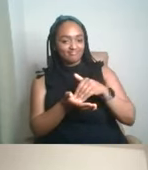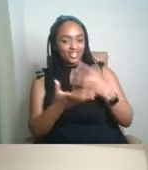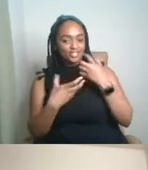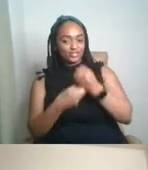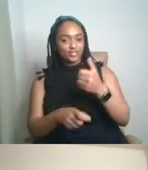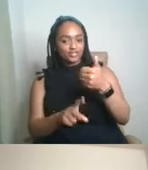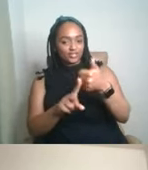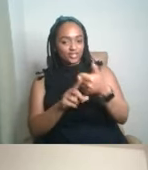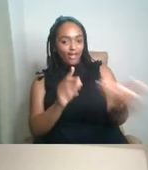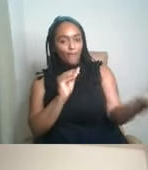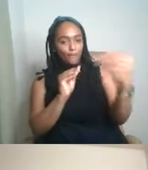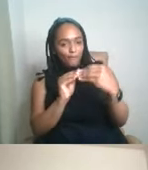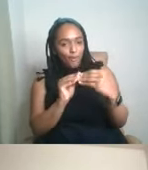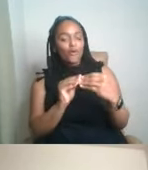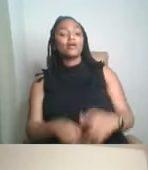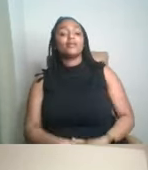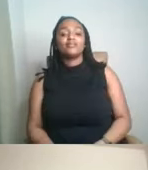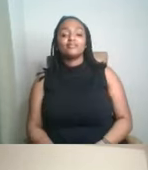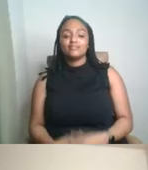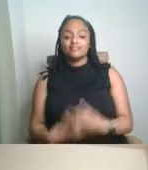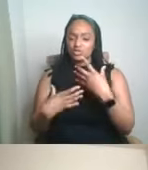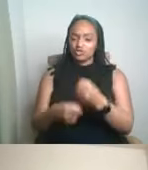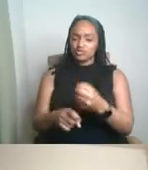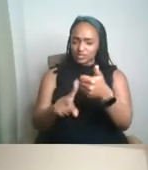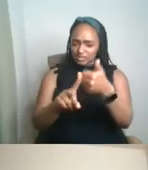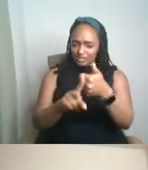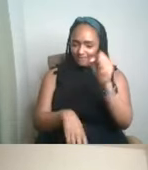Trust yourself more. Trust yourself.